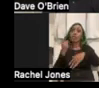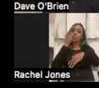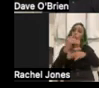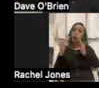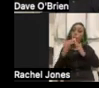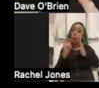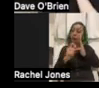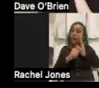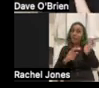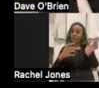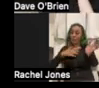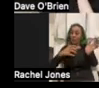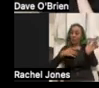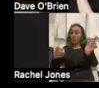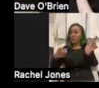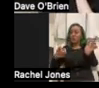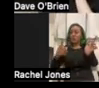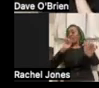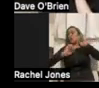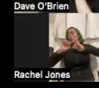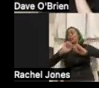spoken about today.